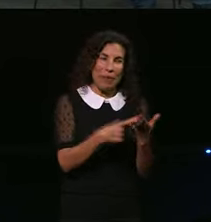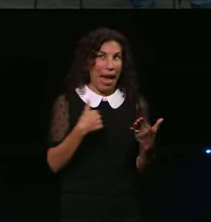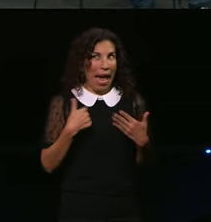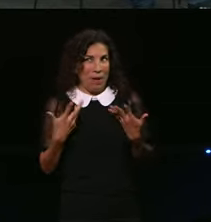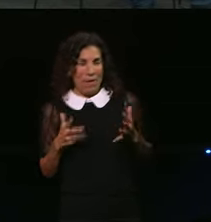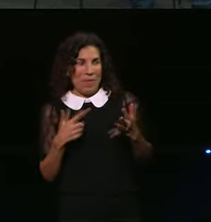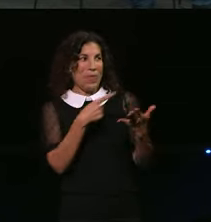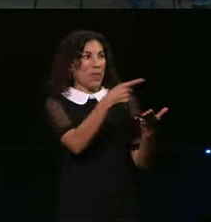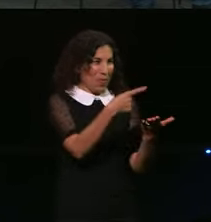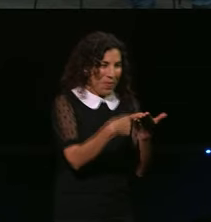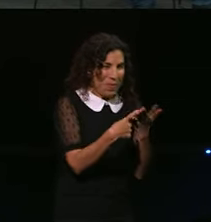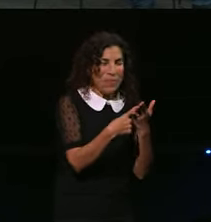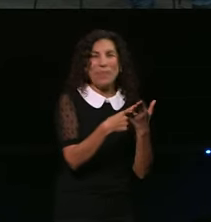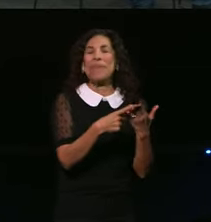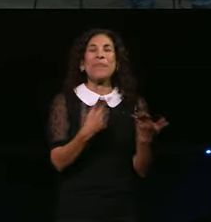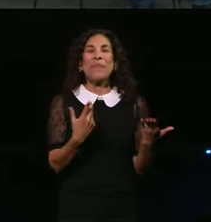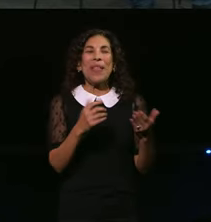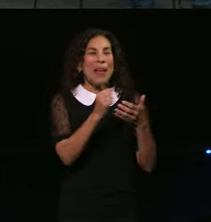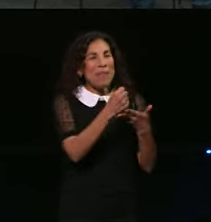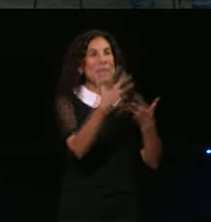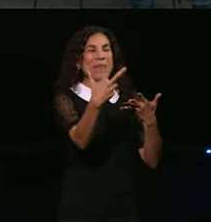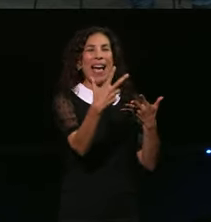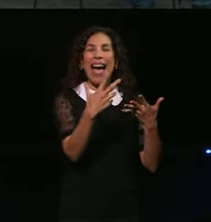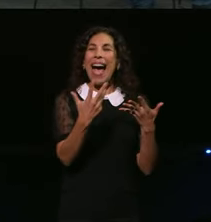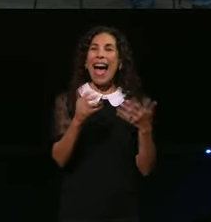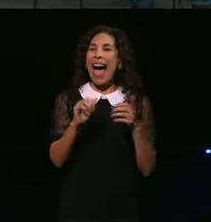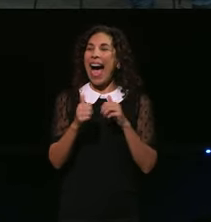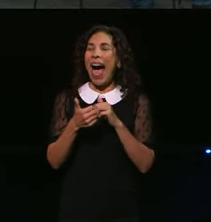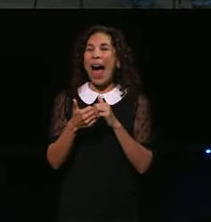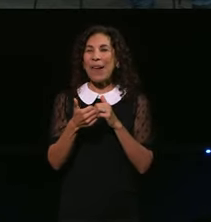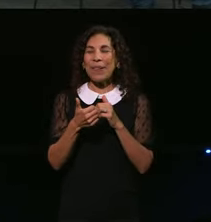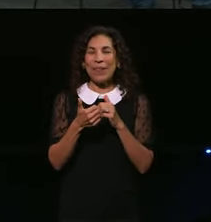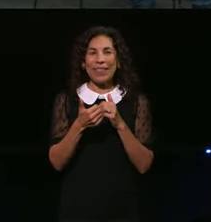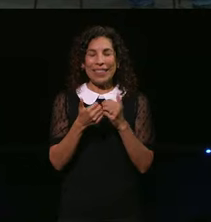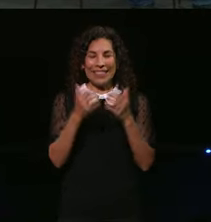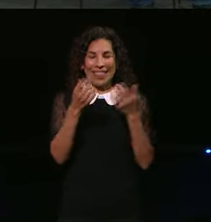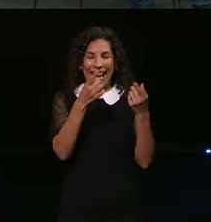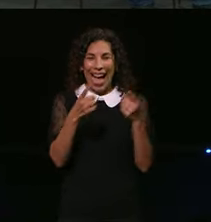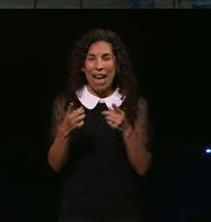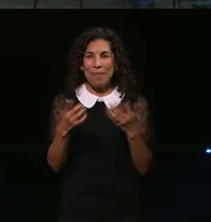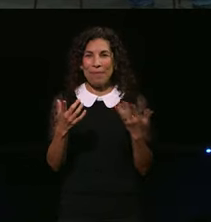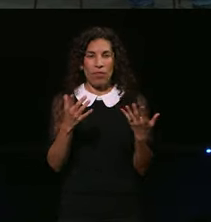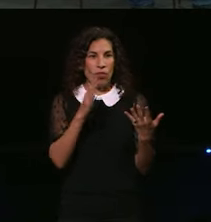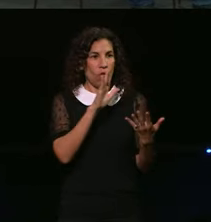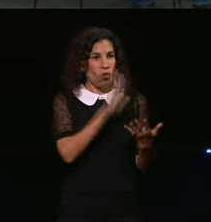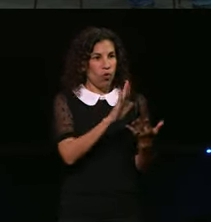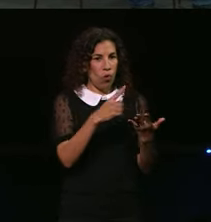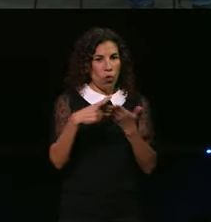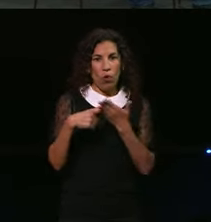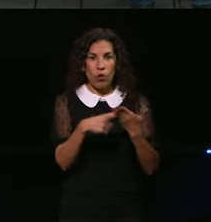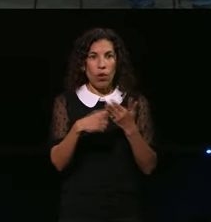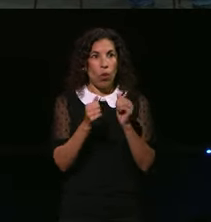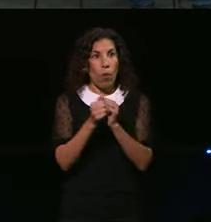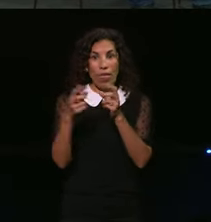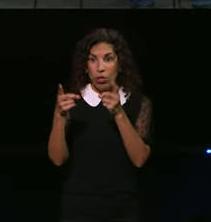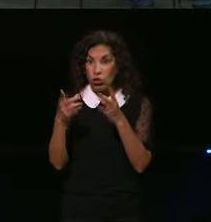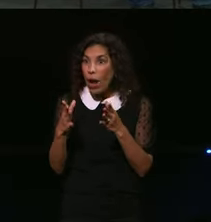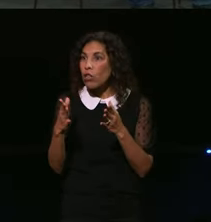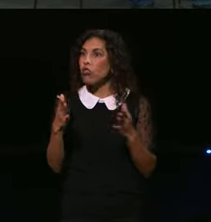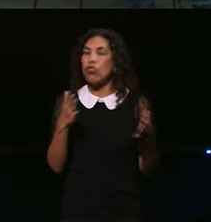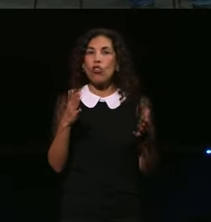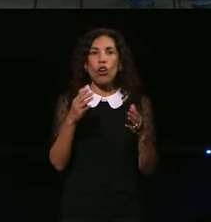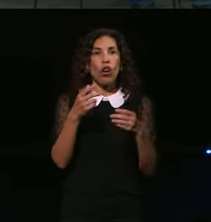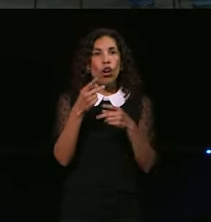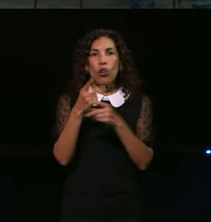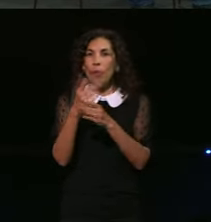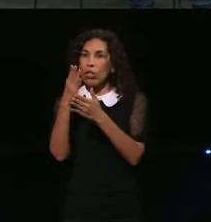to talk about it, just about, you know, how this all came about. Like, you know, your discussions with the director, the